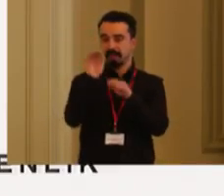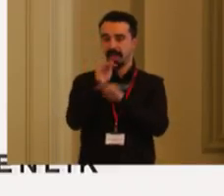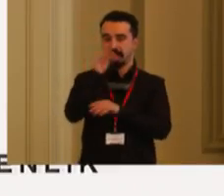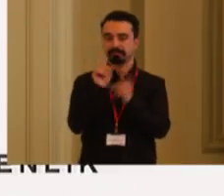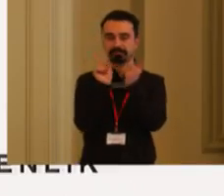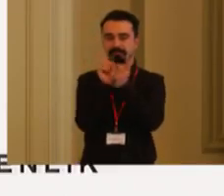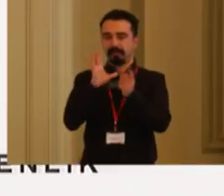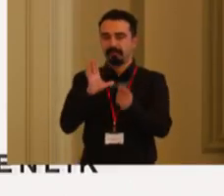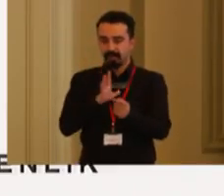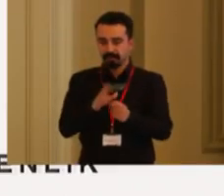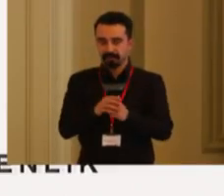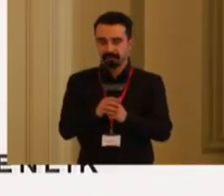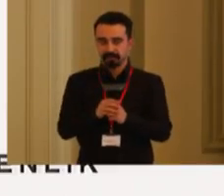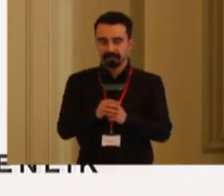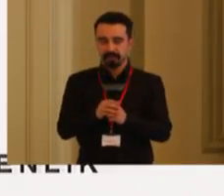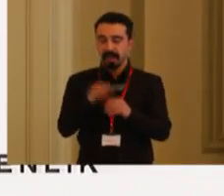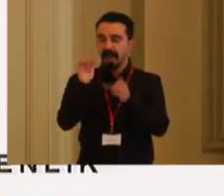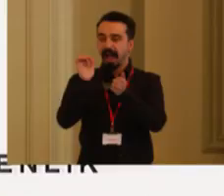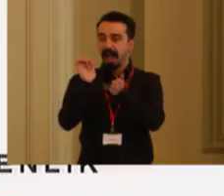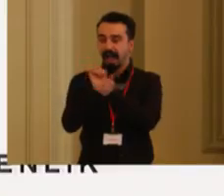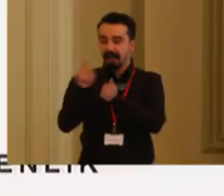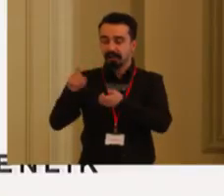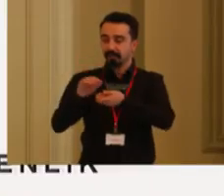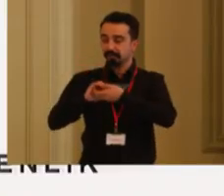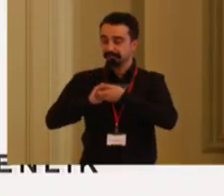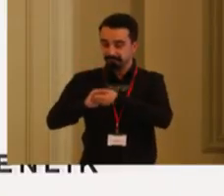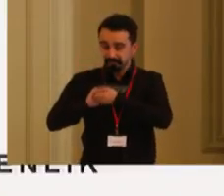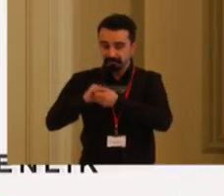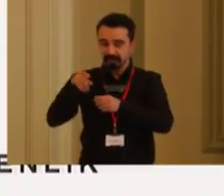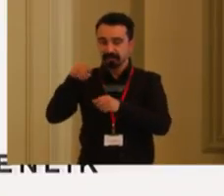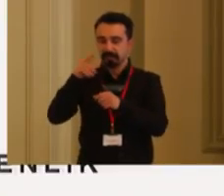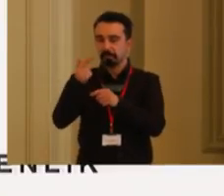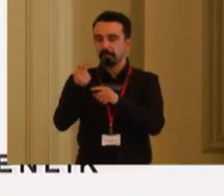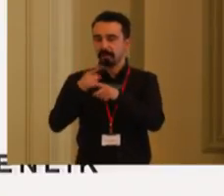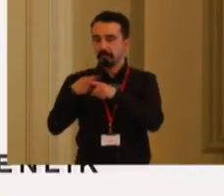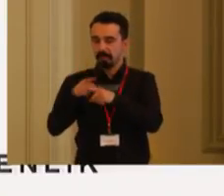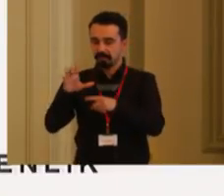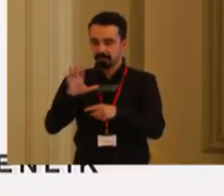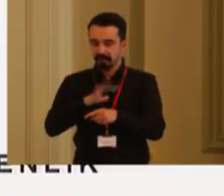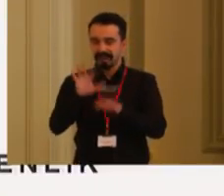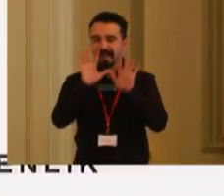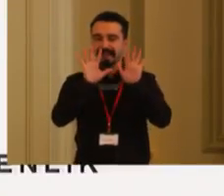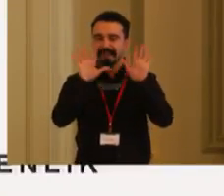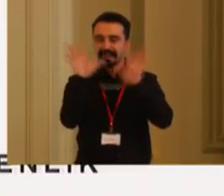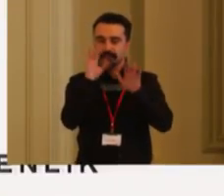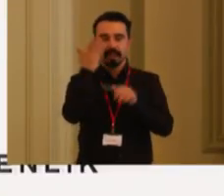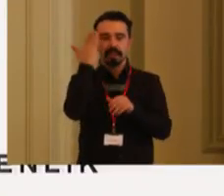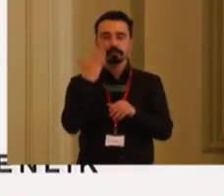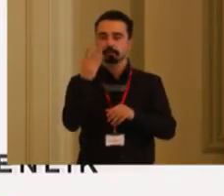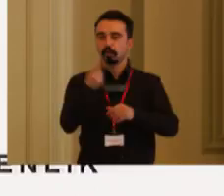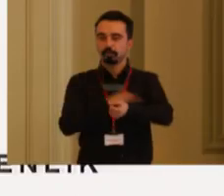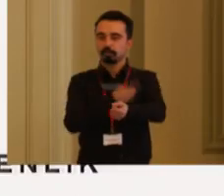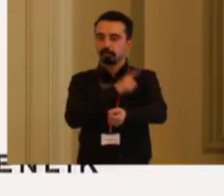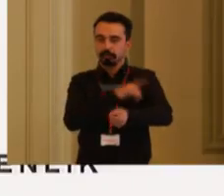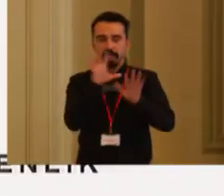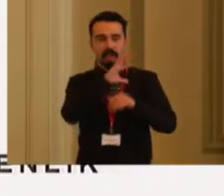new definition of socialization. And as for socialization with family, that's